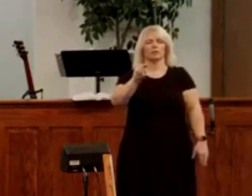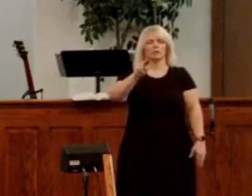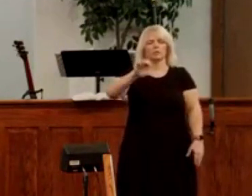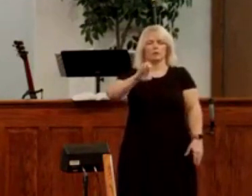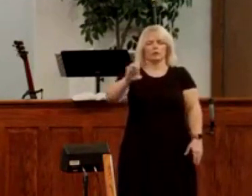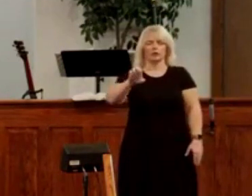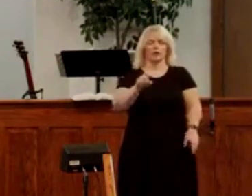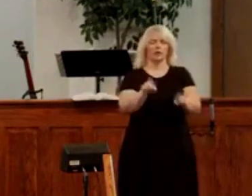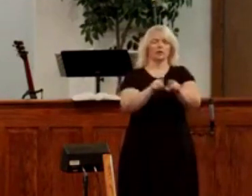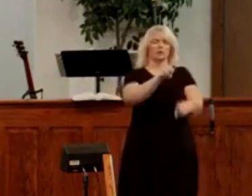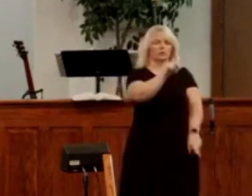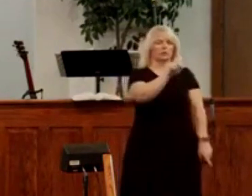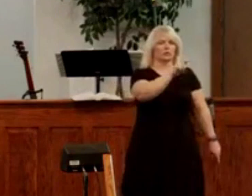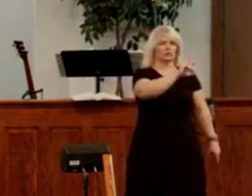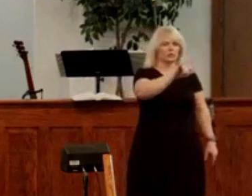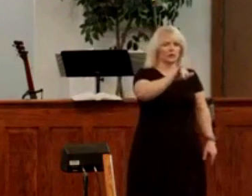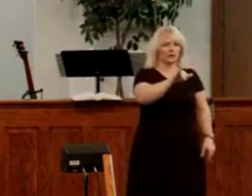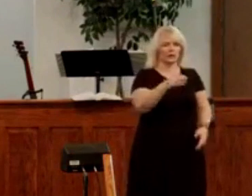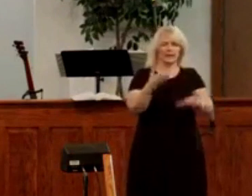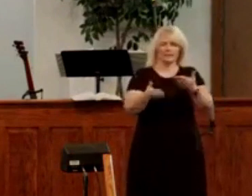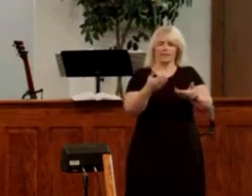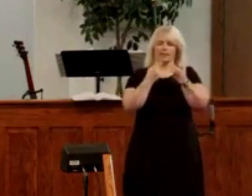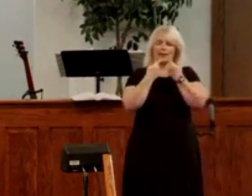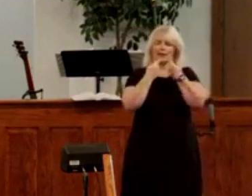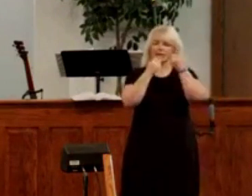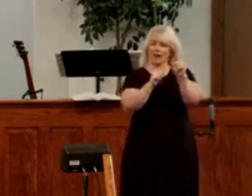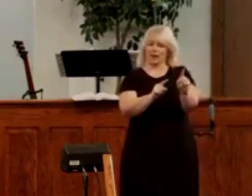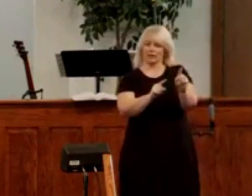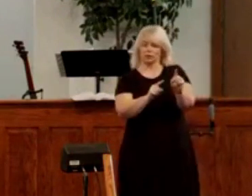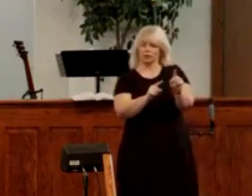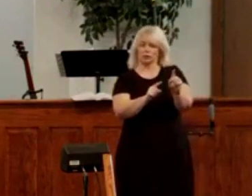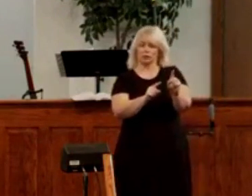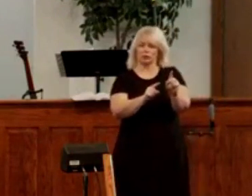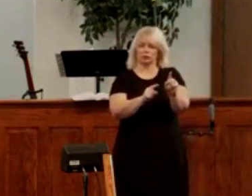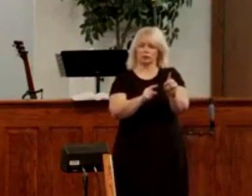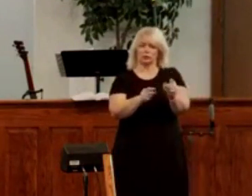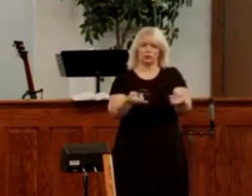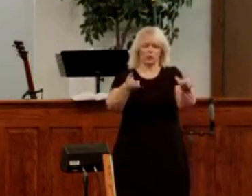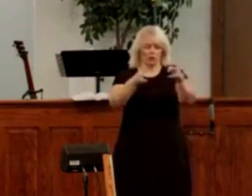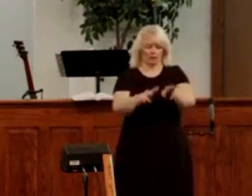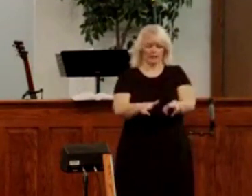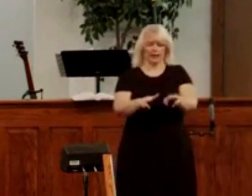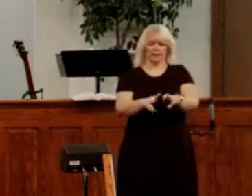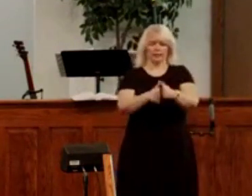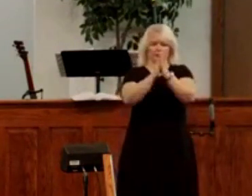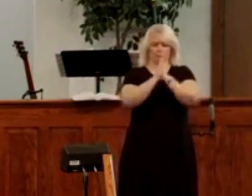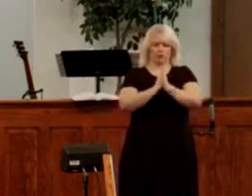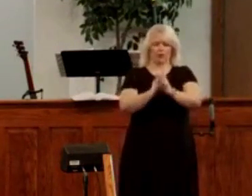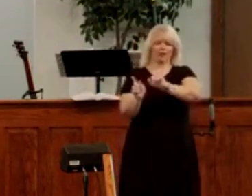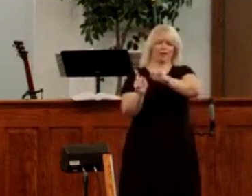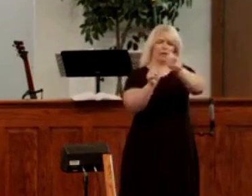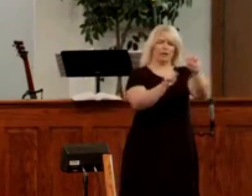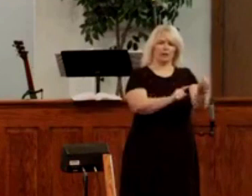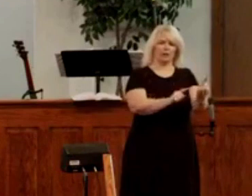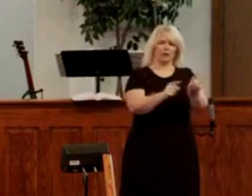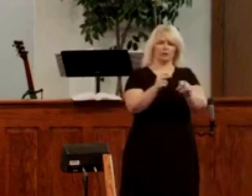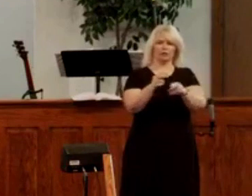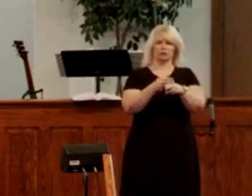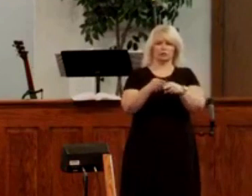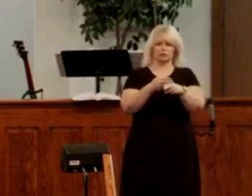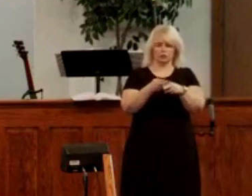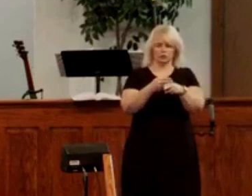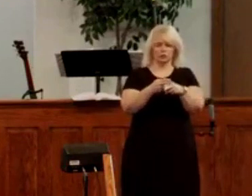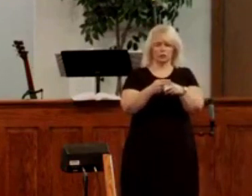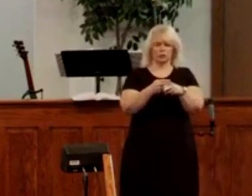Kenny. Kenny might have a possible diagnosis for what's going on, so pray for him as he goes back up to Cleveland soon. He's got